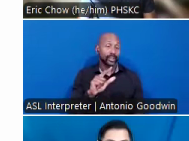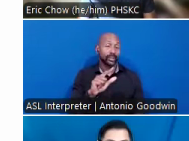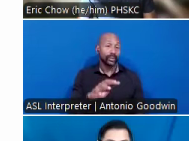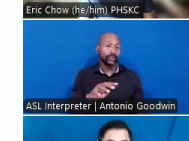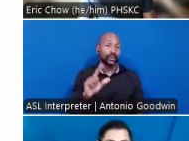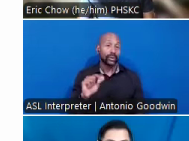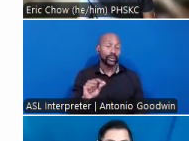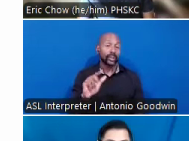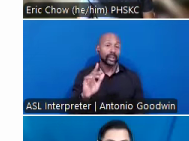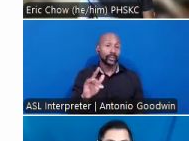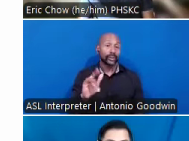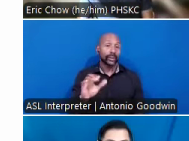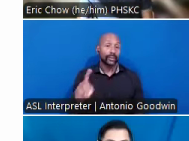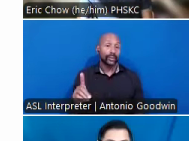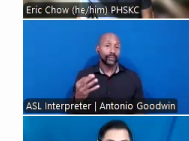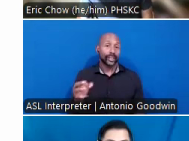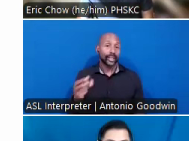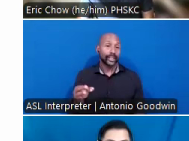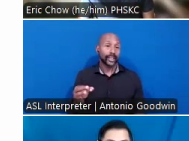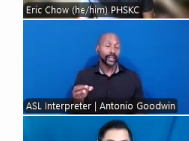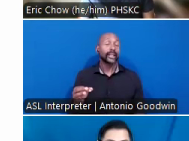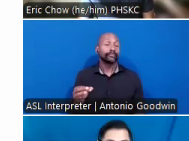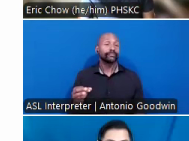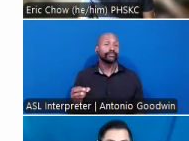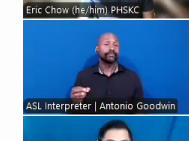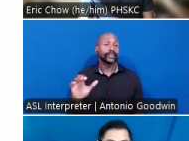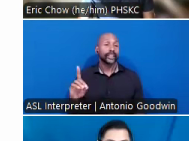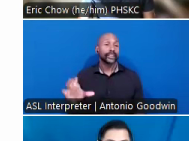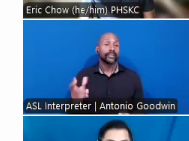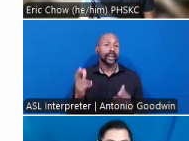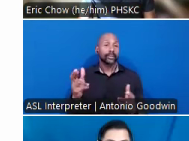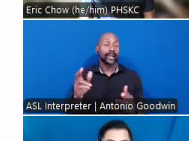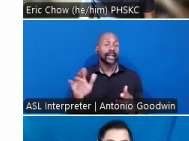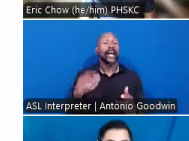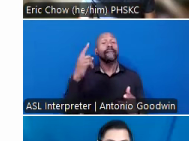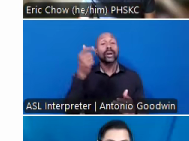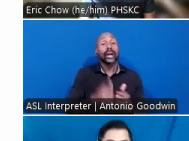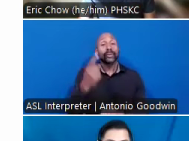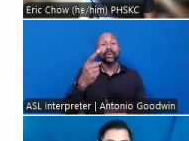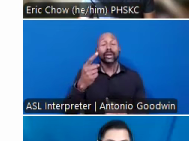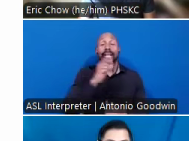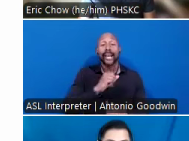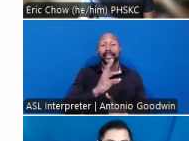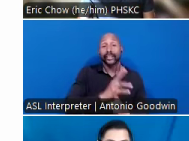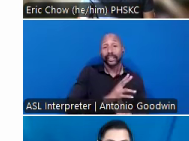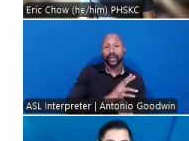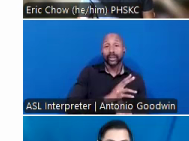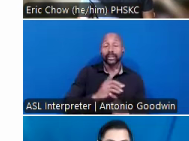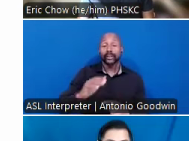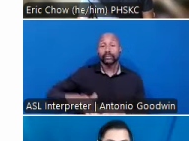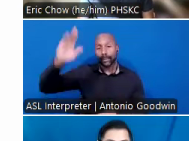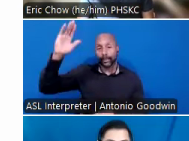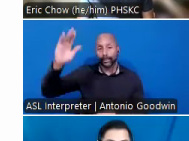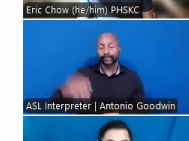2024-2025 COVID-19 vaccine is recommended for everyone 6 months and older. So even if you've had